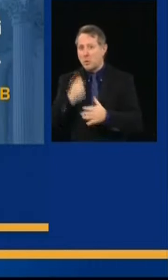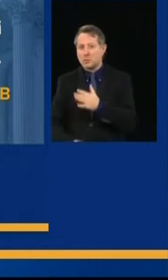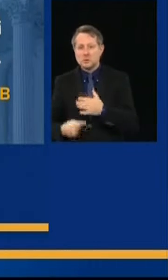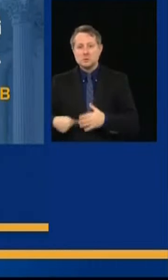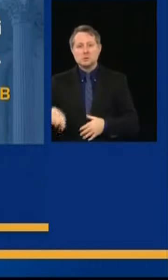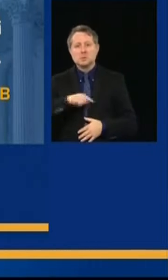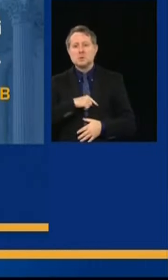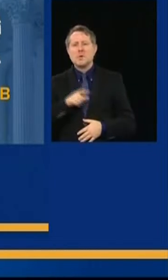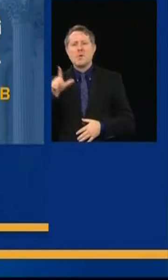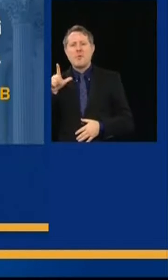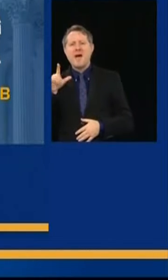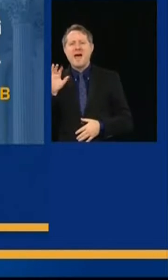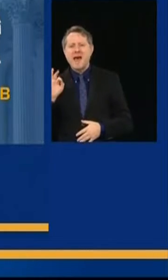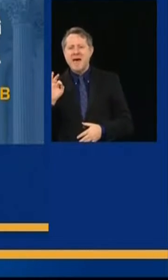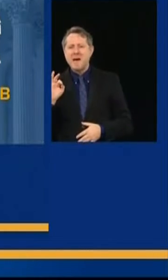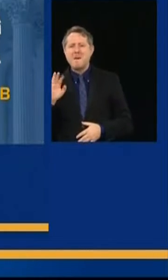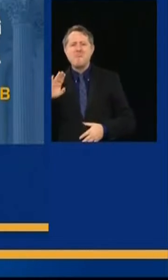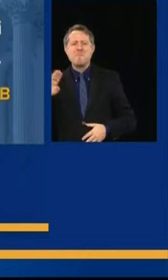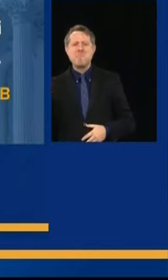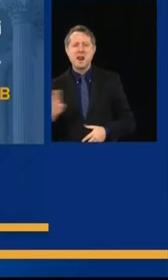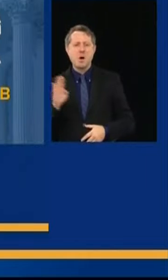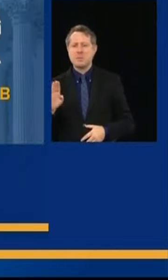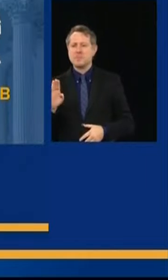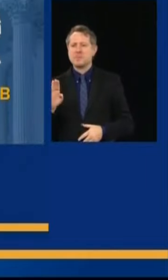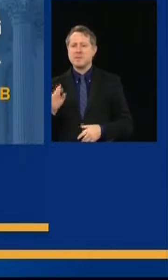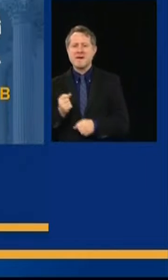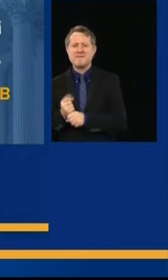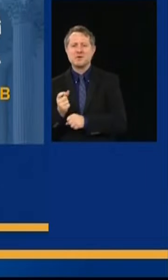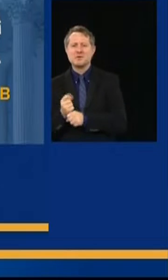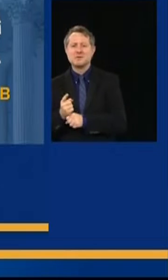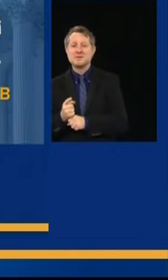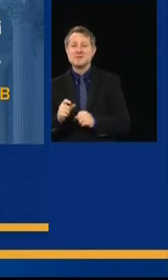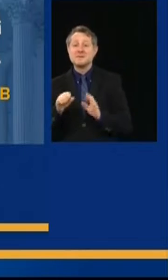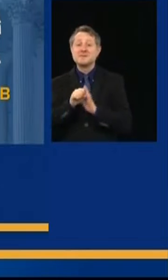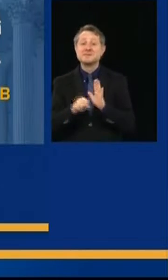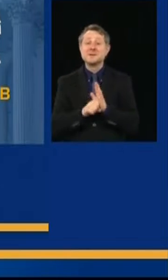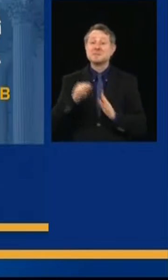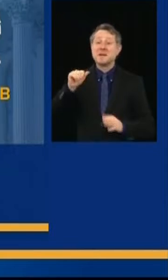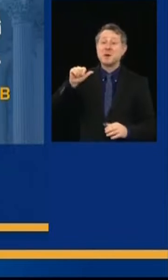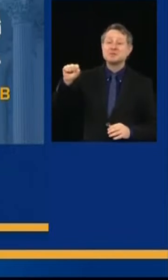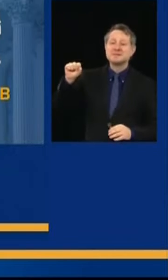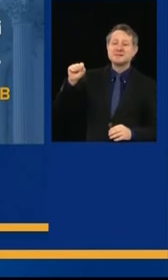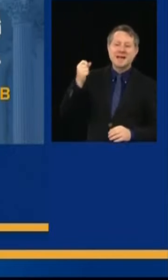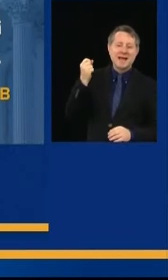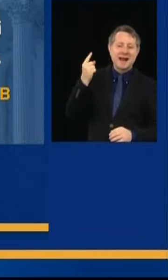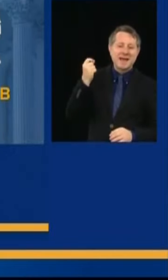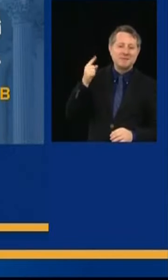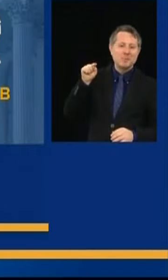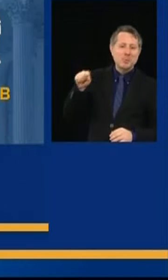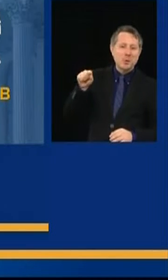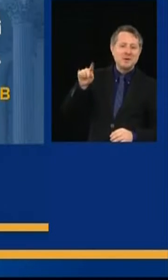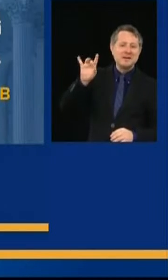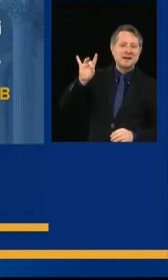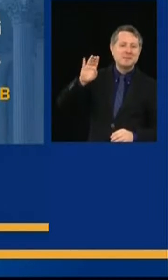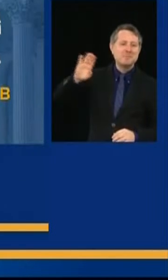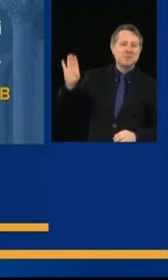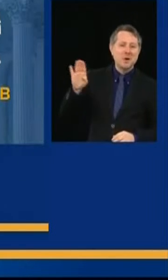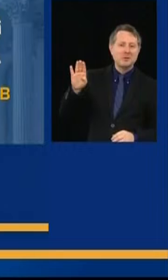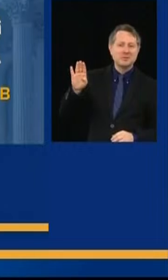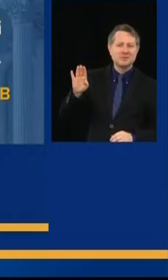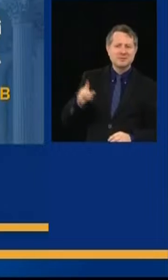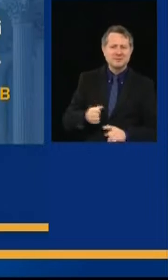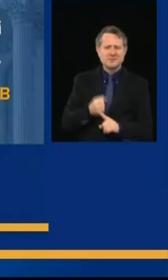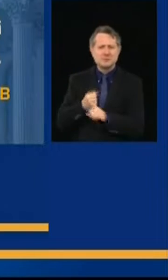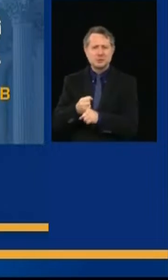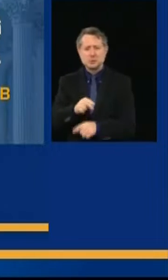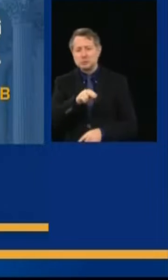per year. State of Massachusetts, $11.8 billion per year. It also affects New Jersey, Connecticut,